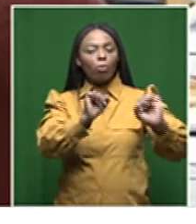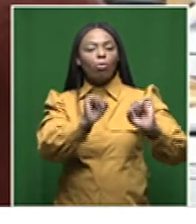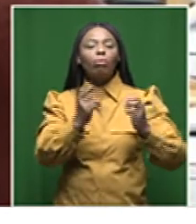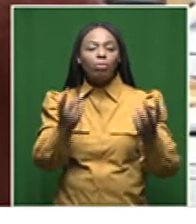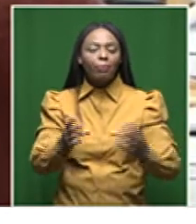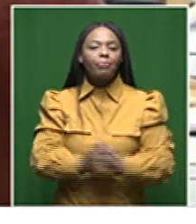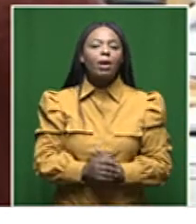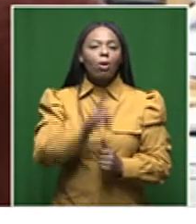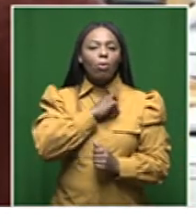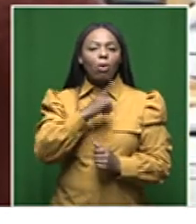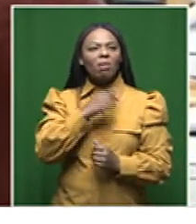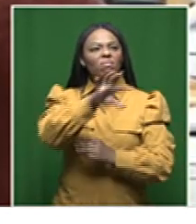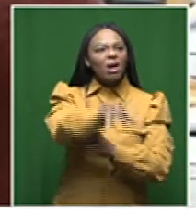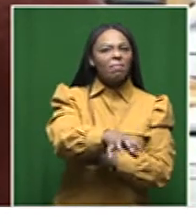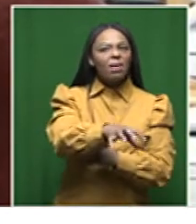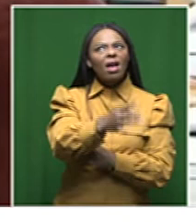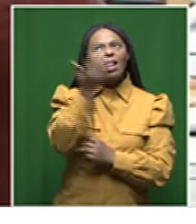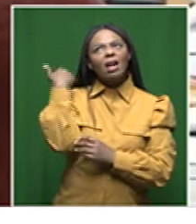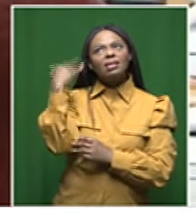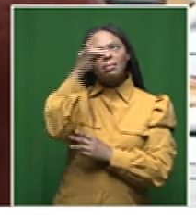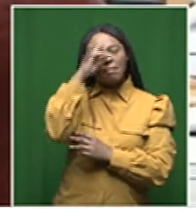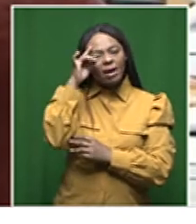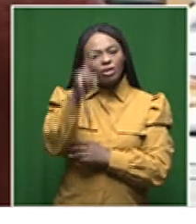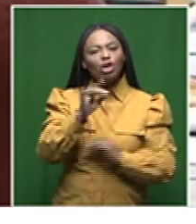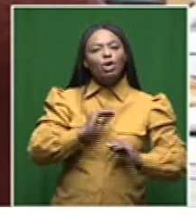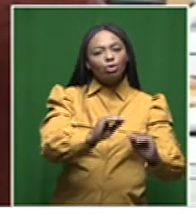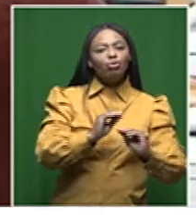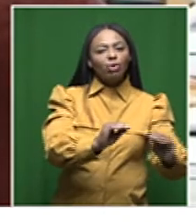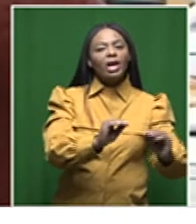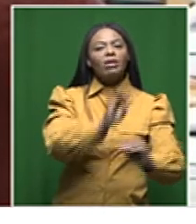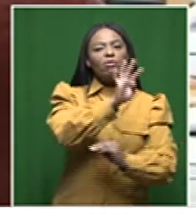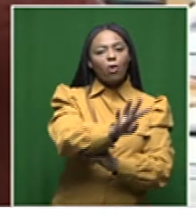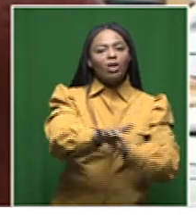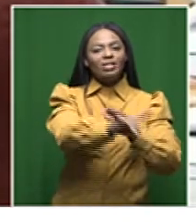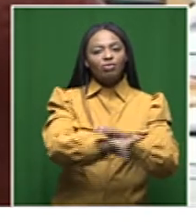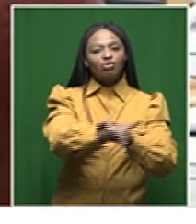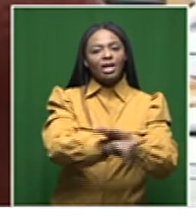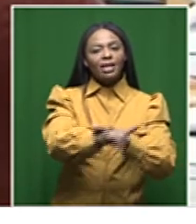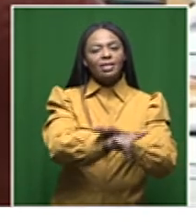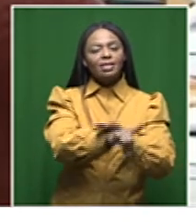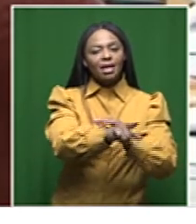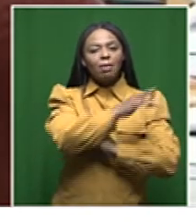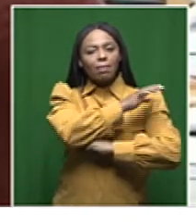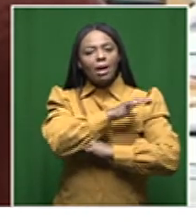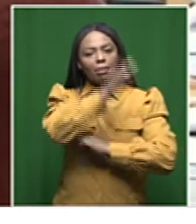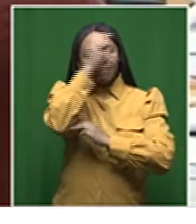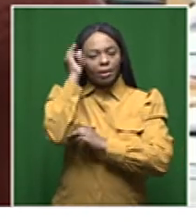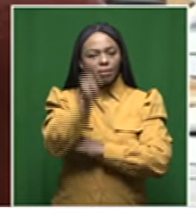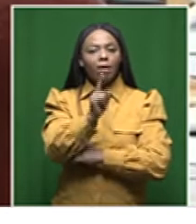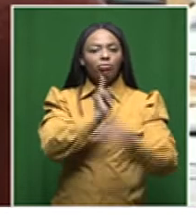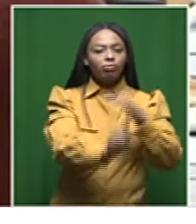Province in April or March, and we trained about 4 districts there, the healthcare providers in those